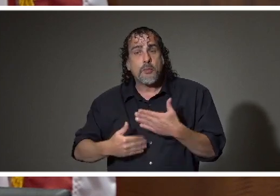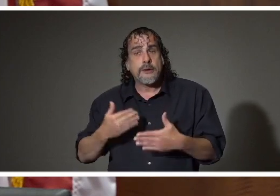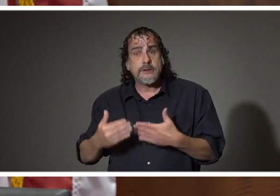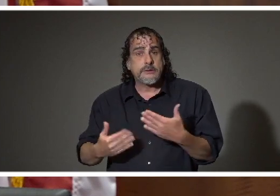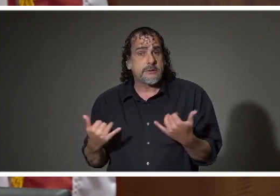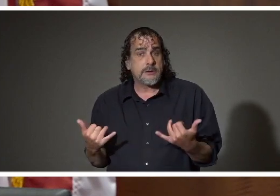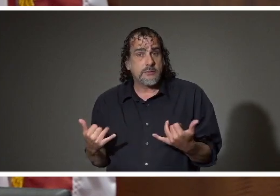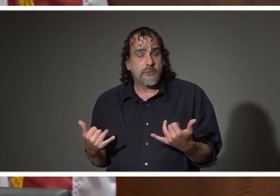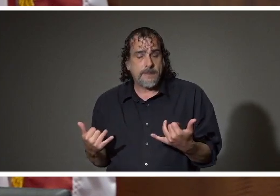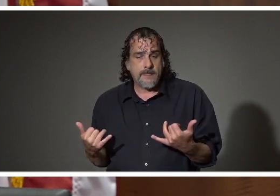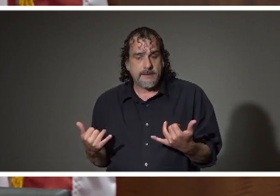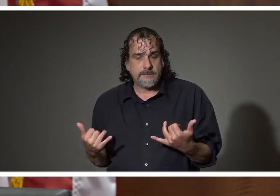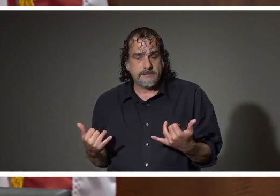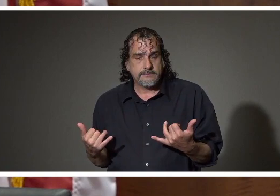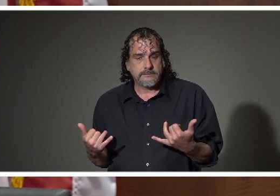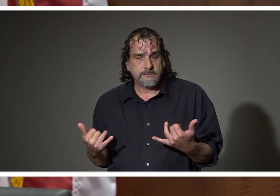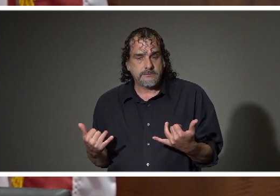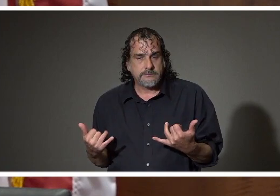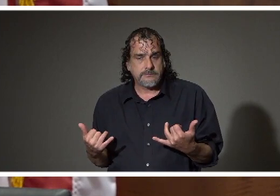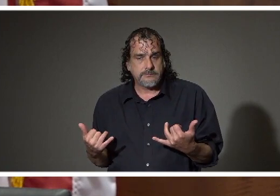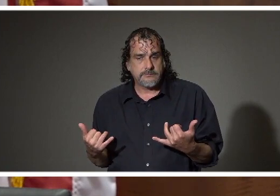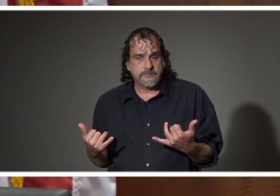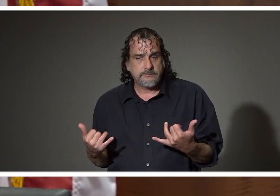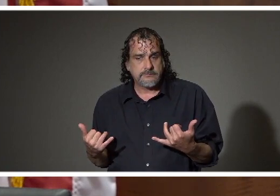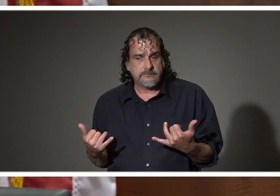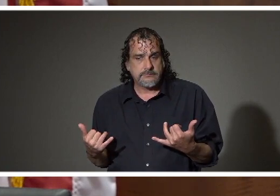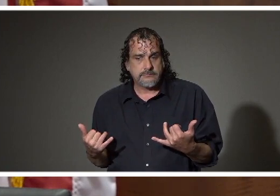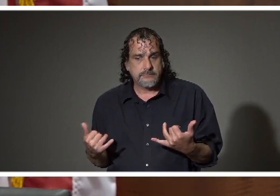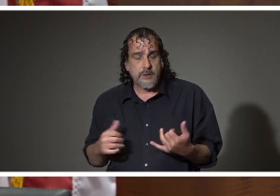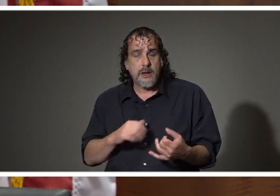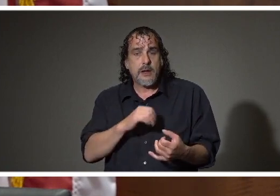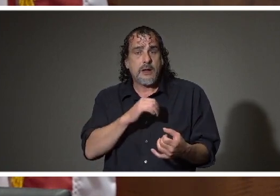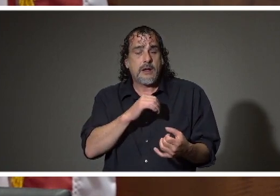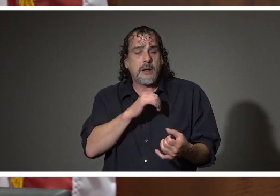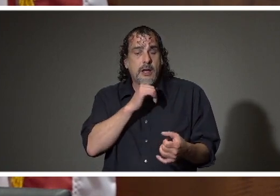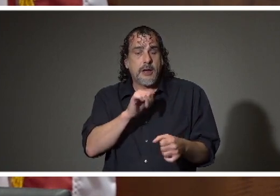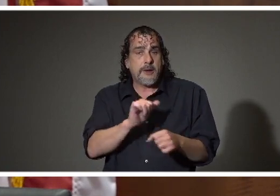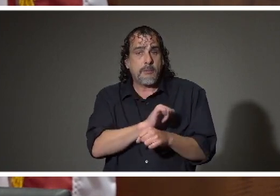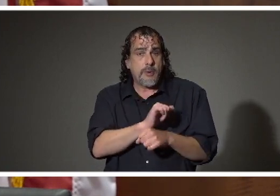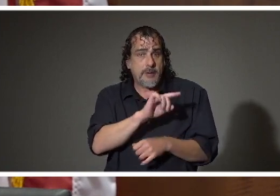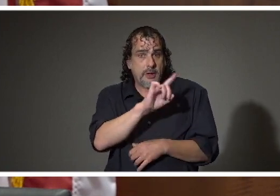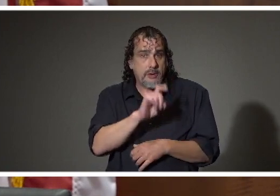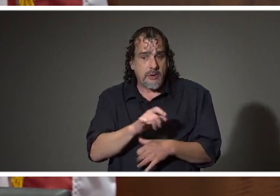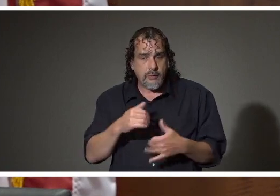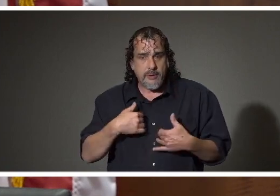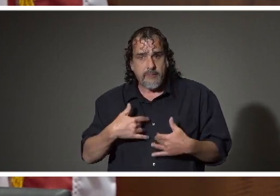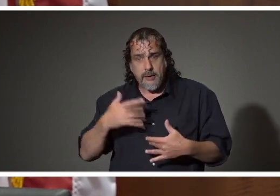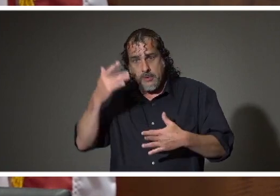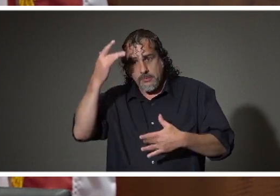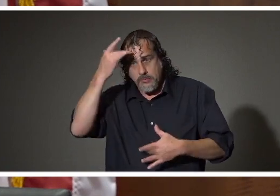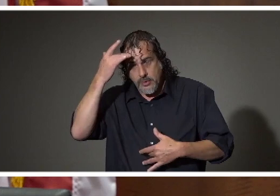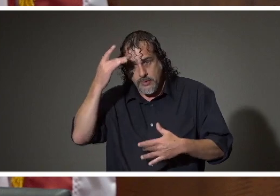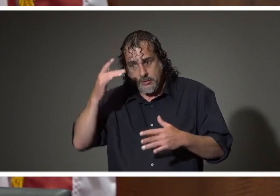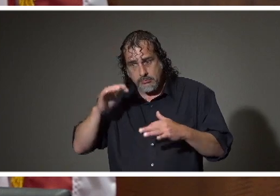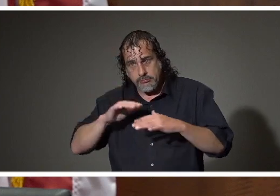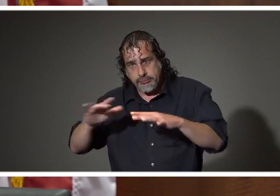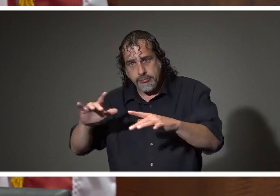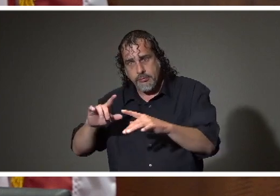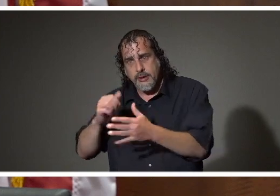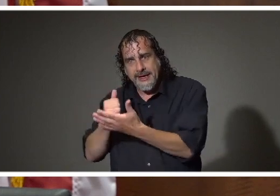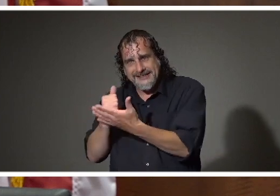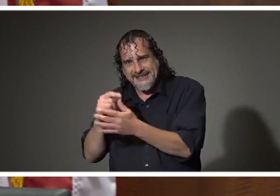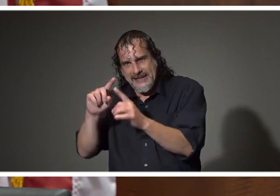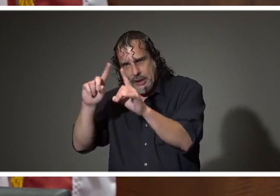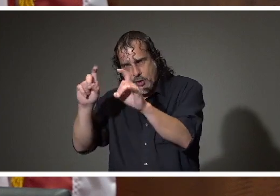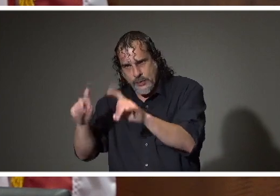now has, in addition to the regular unemployment questions, we have added the pandemic unemployment assistance questions. It